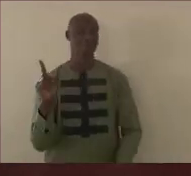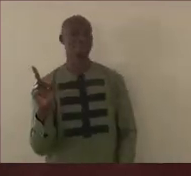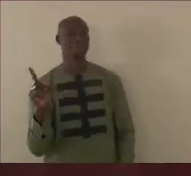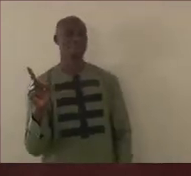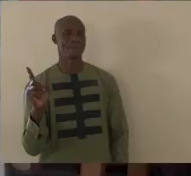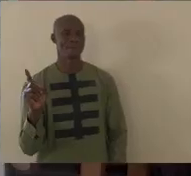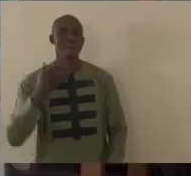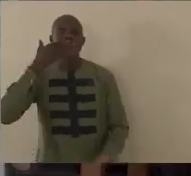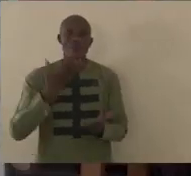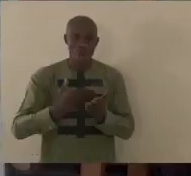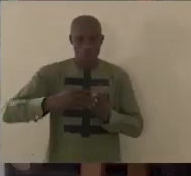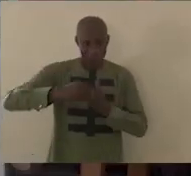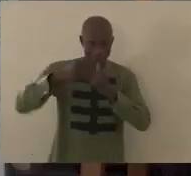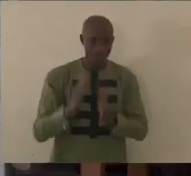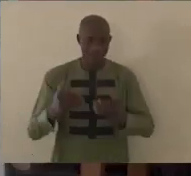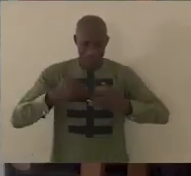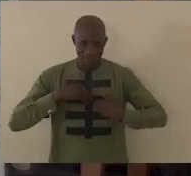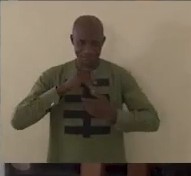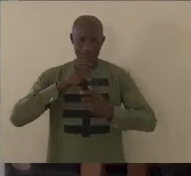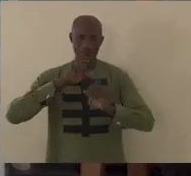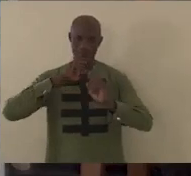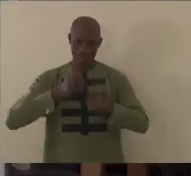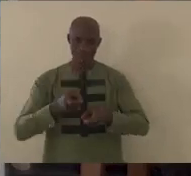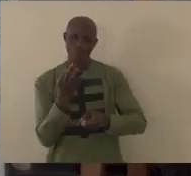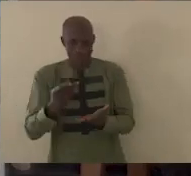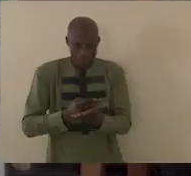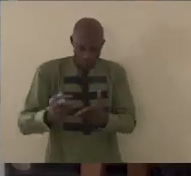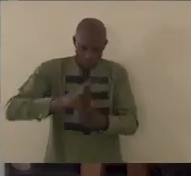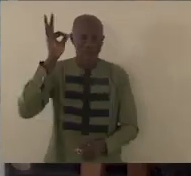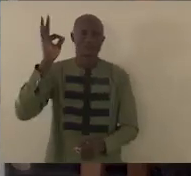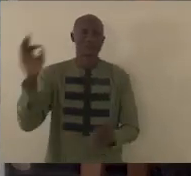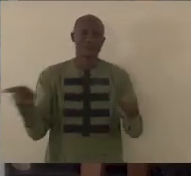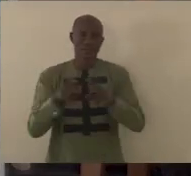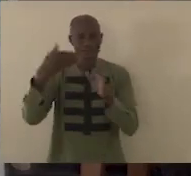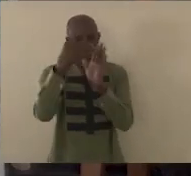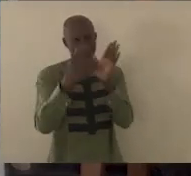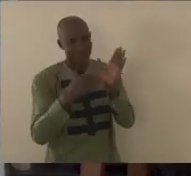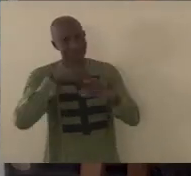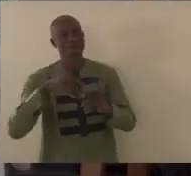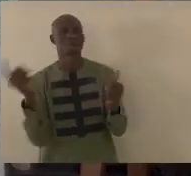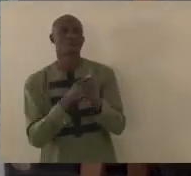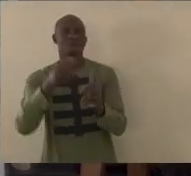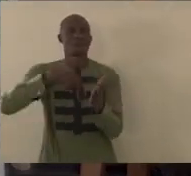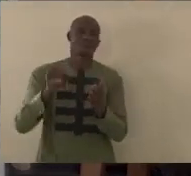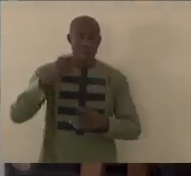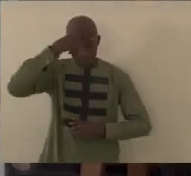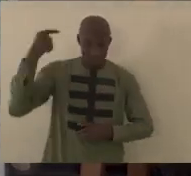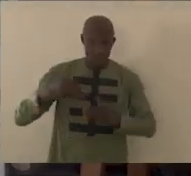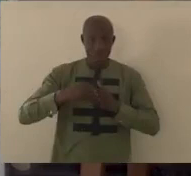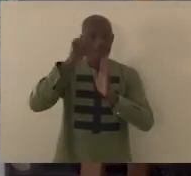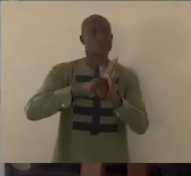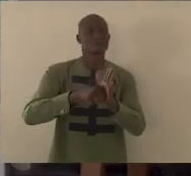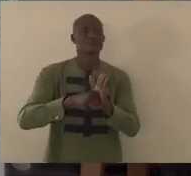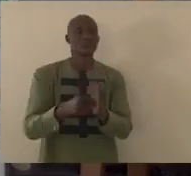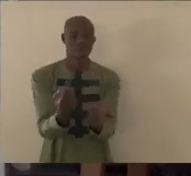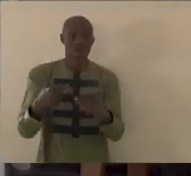it means pity. That a good leader has the gifts of the Holy Spirit, yes, as listed in today's first reading. Because